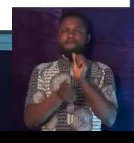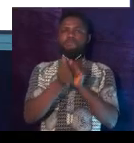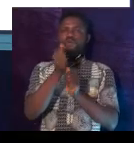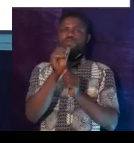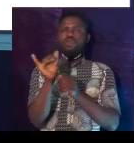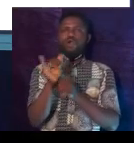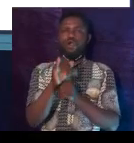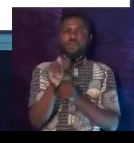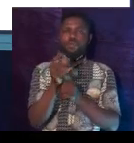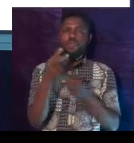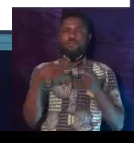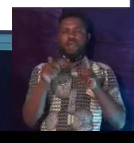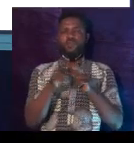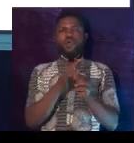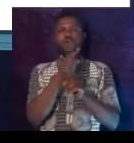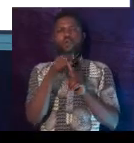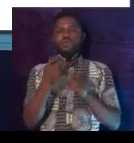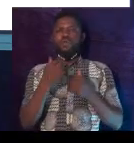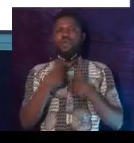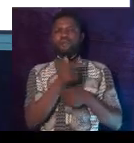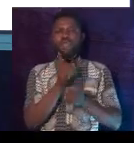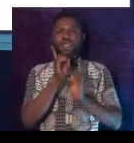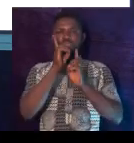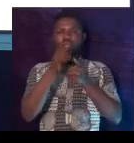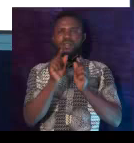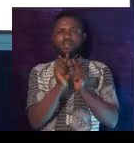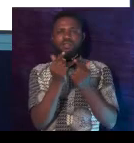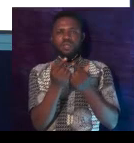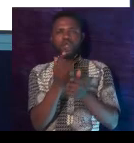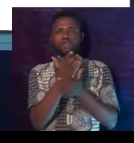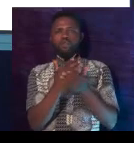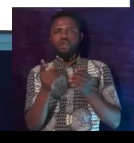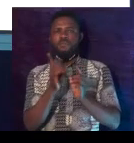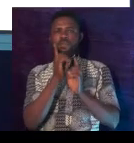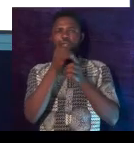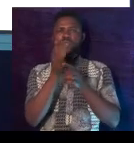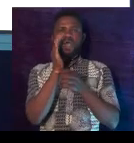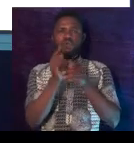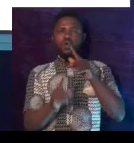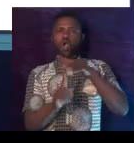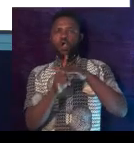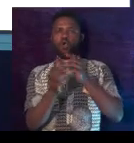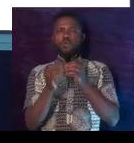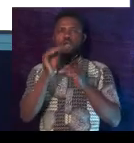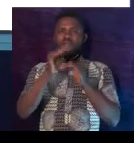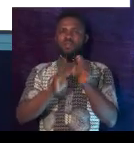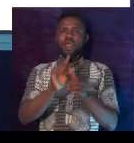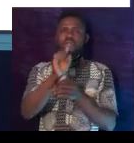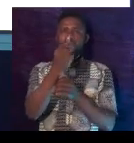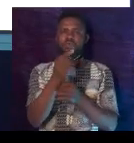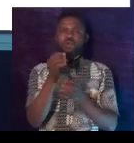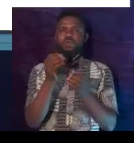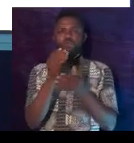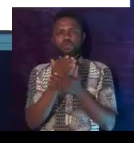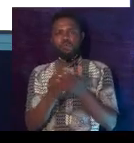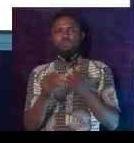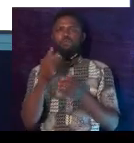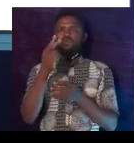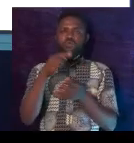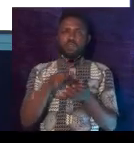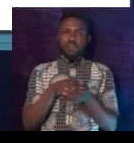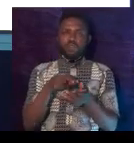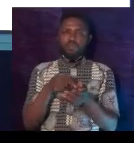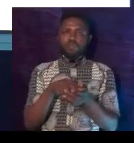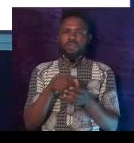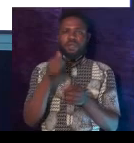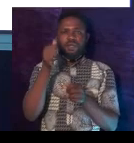the most common value. When you have a data set, some data will occur more than once. Some will occur twice.